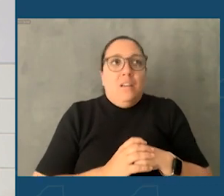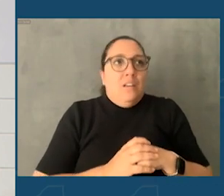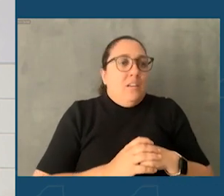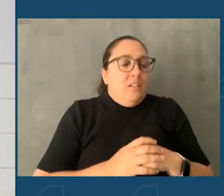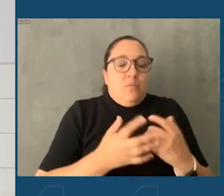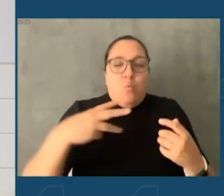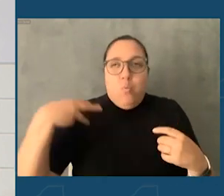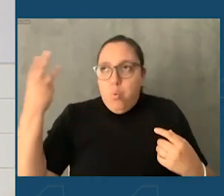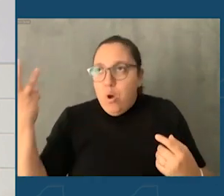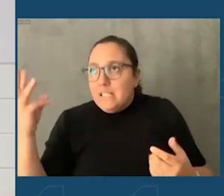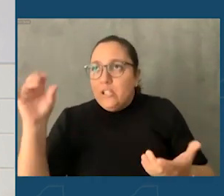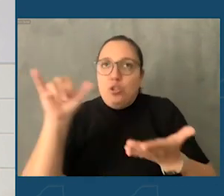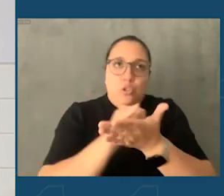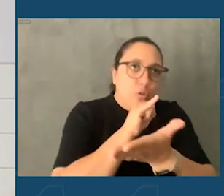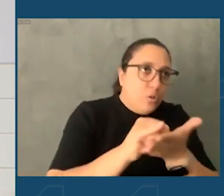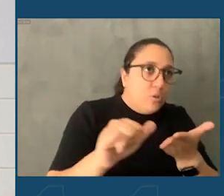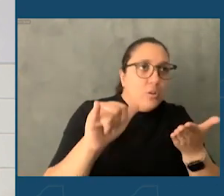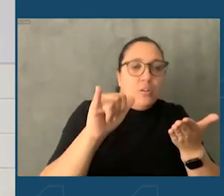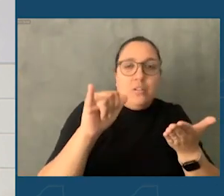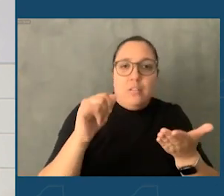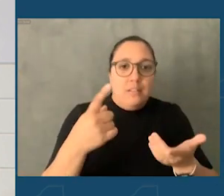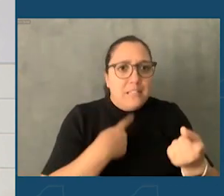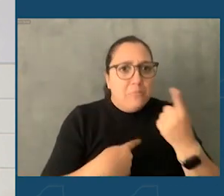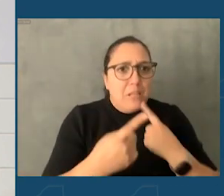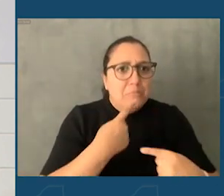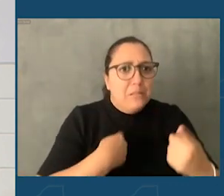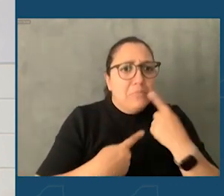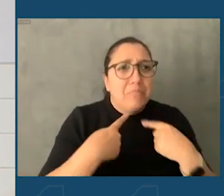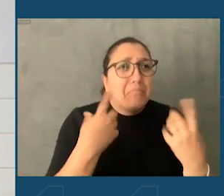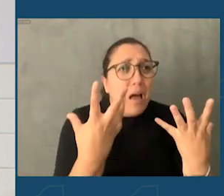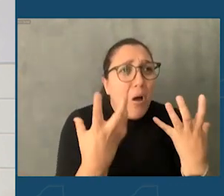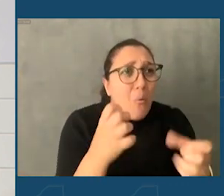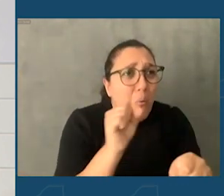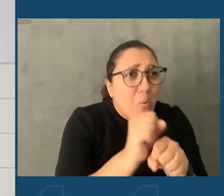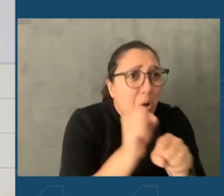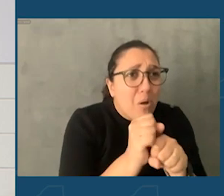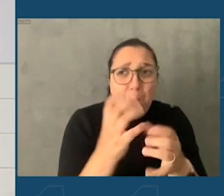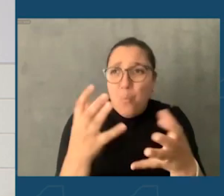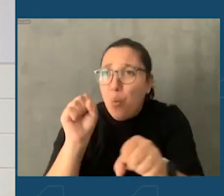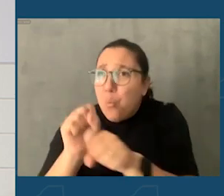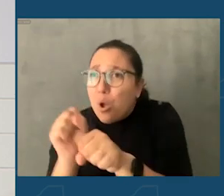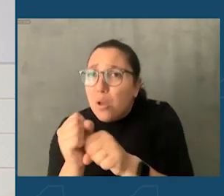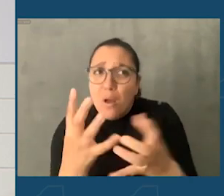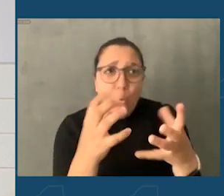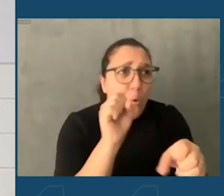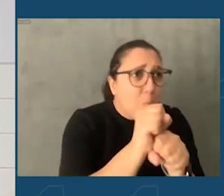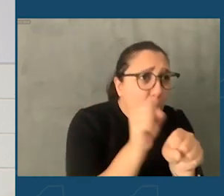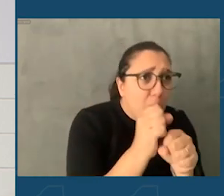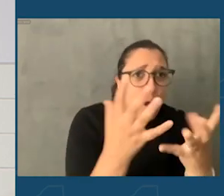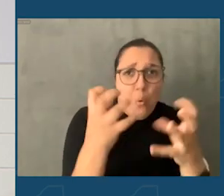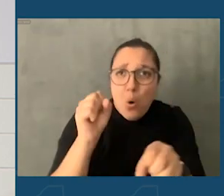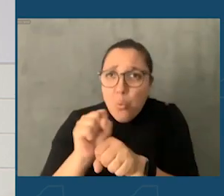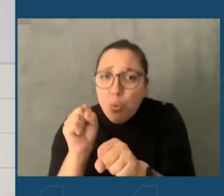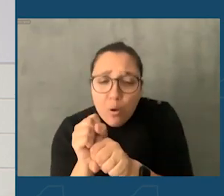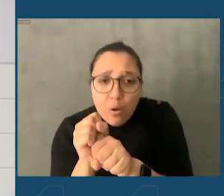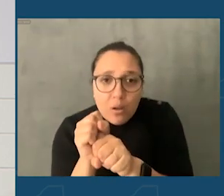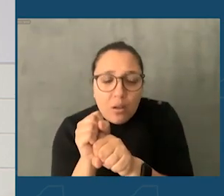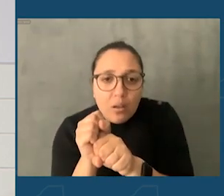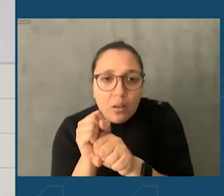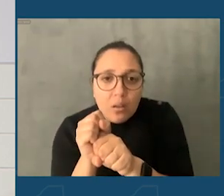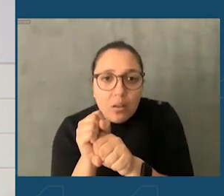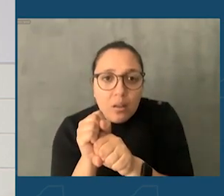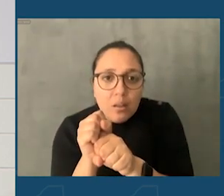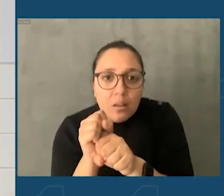City. They're asking, can we work? Can we work? That is the precursor to sleep